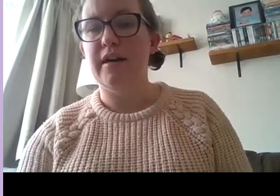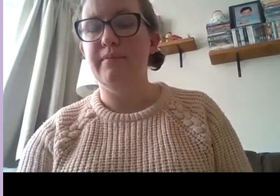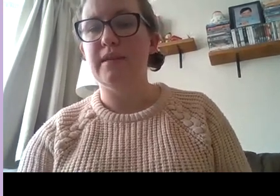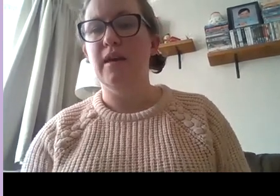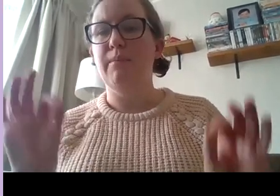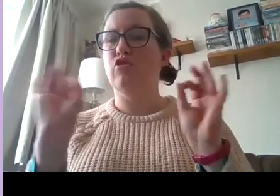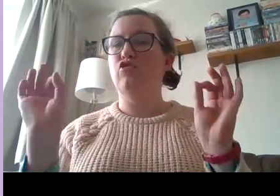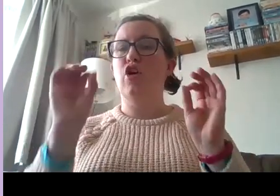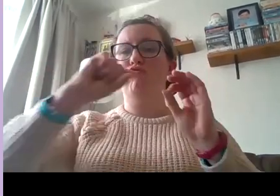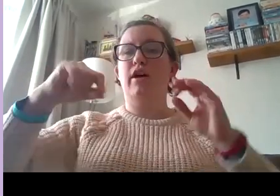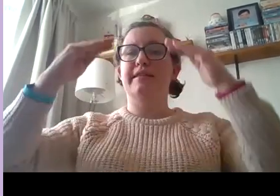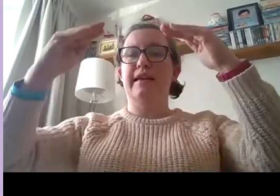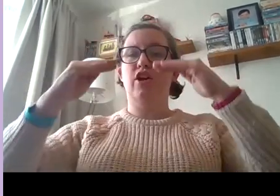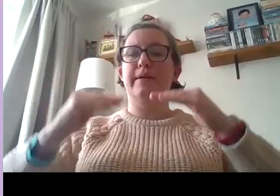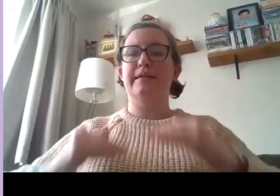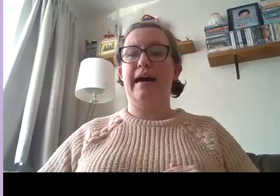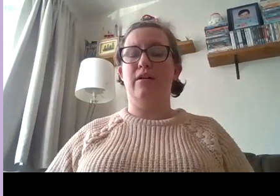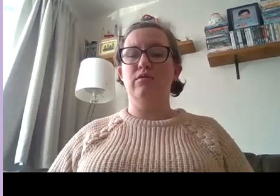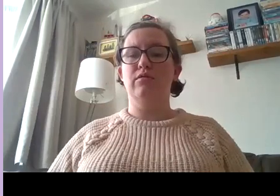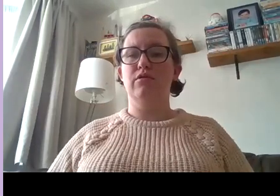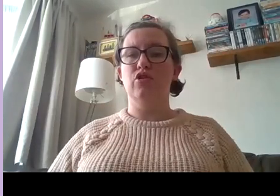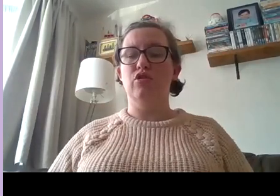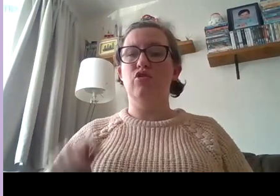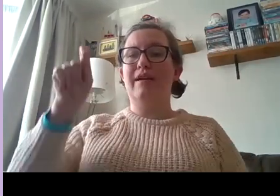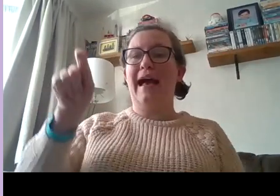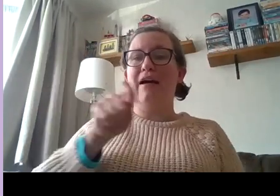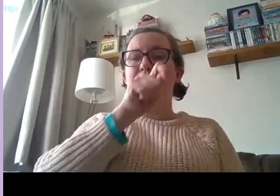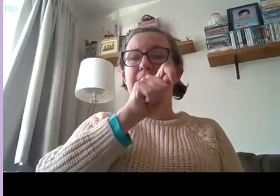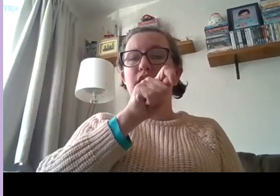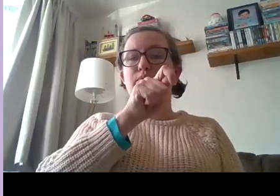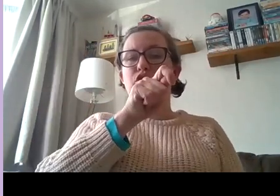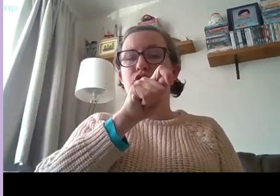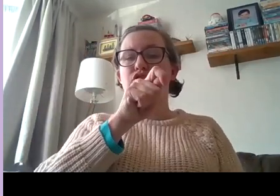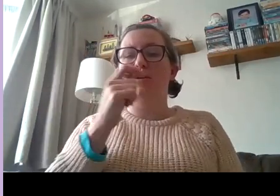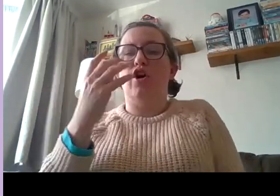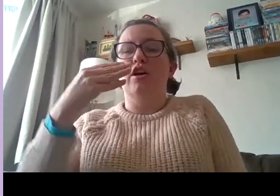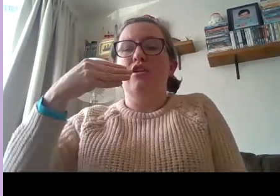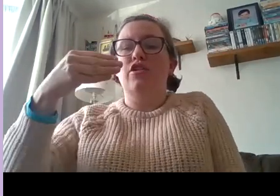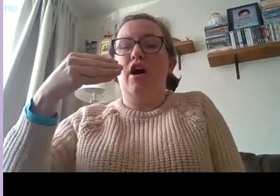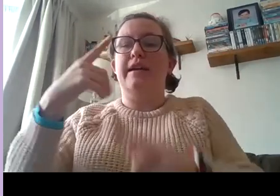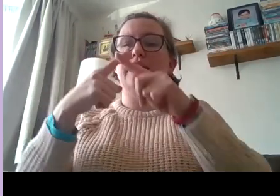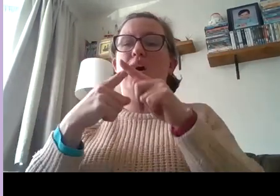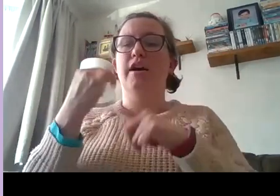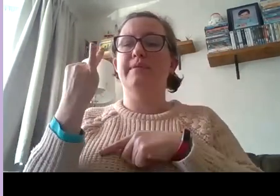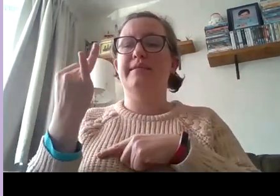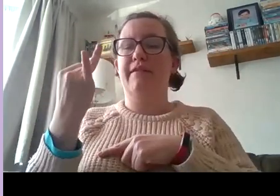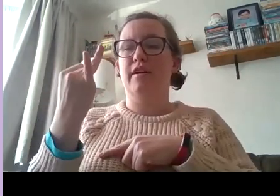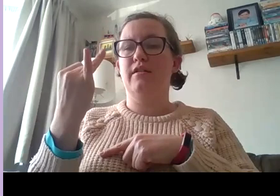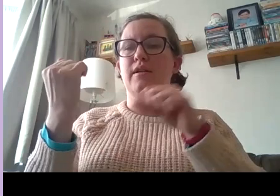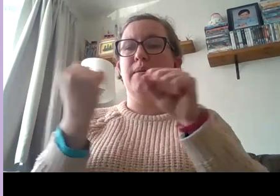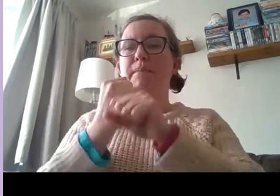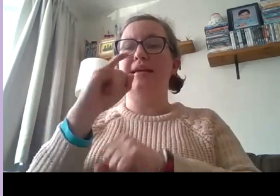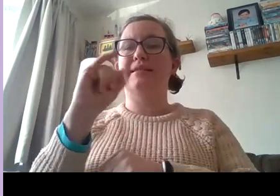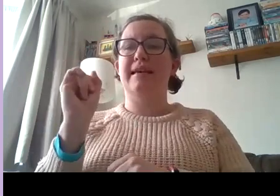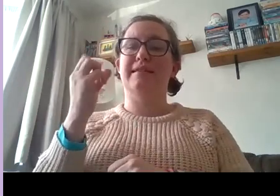the times, but you're not writing it going down. You're carrying the number across. So you've got 9 times